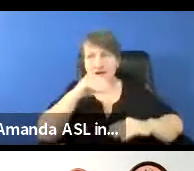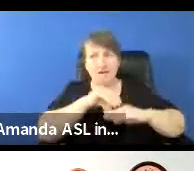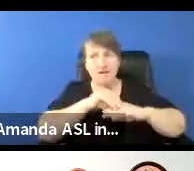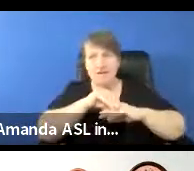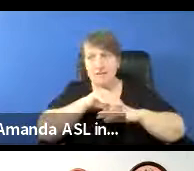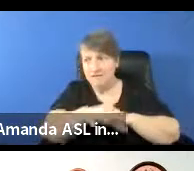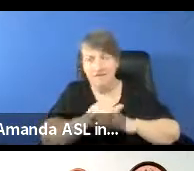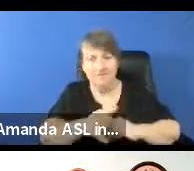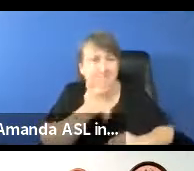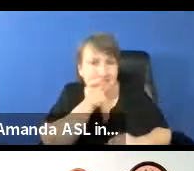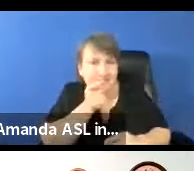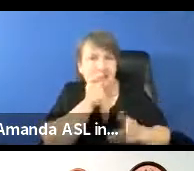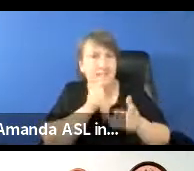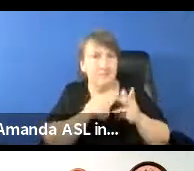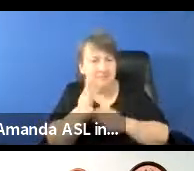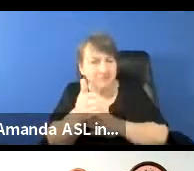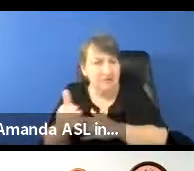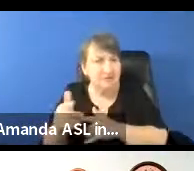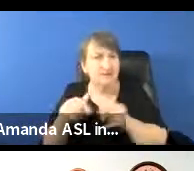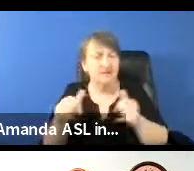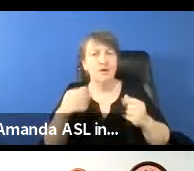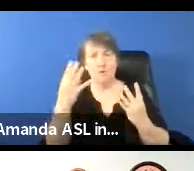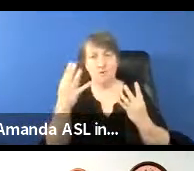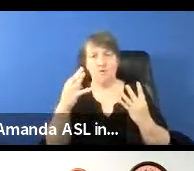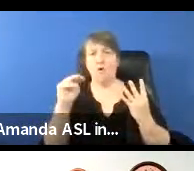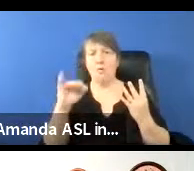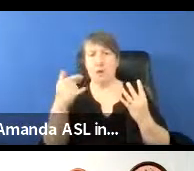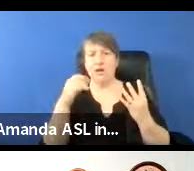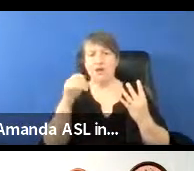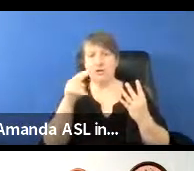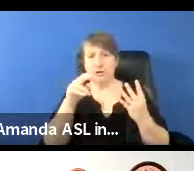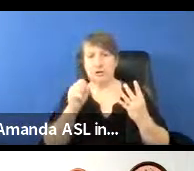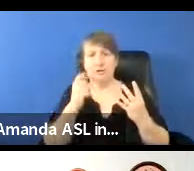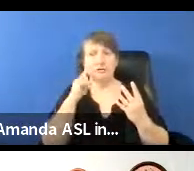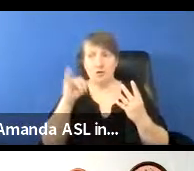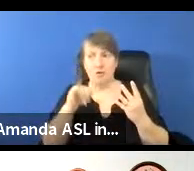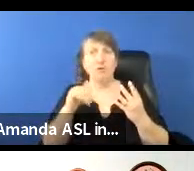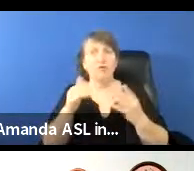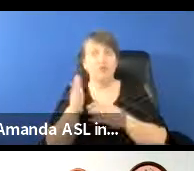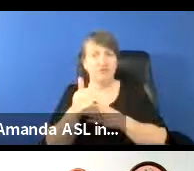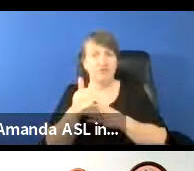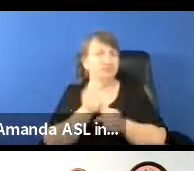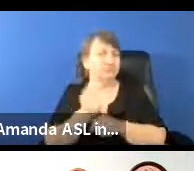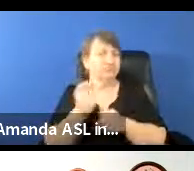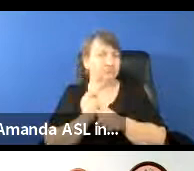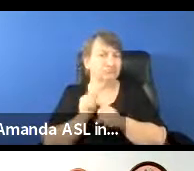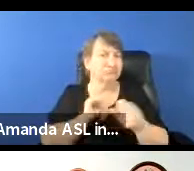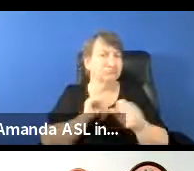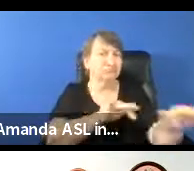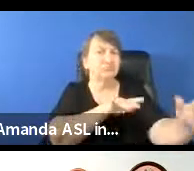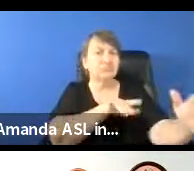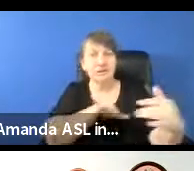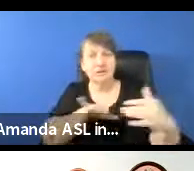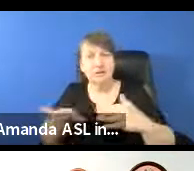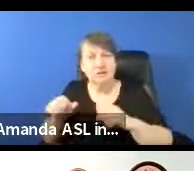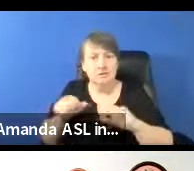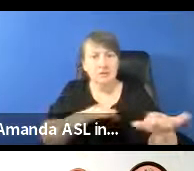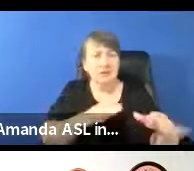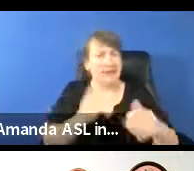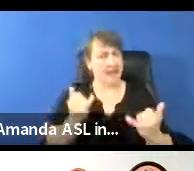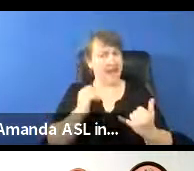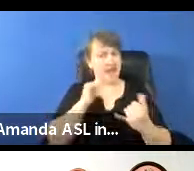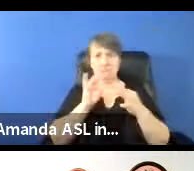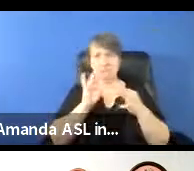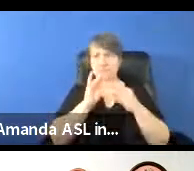this since there are 4 migration periods for these each year. And that wasn't mentioned this time, but there